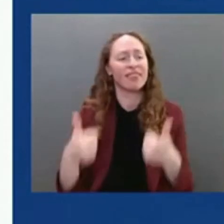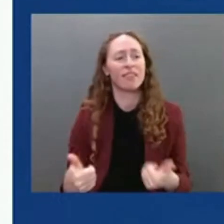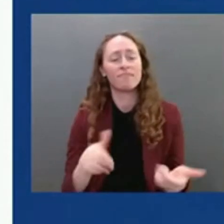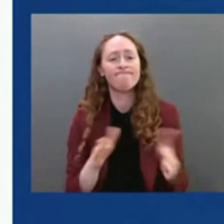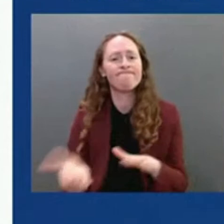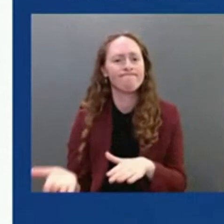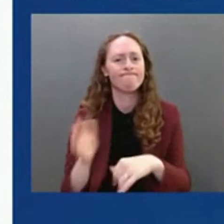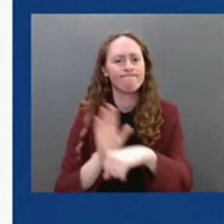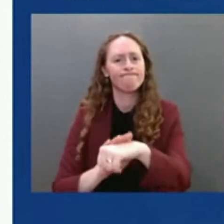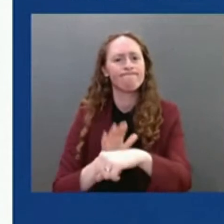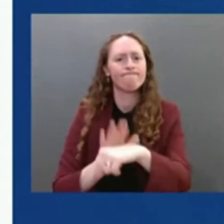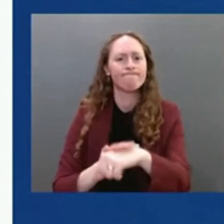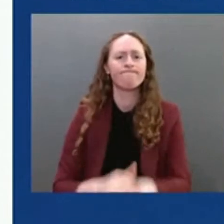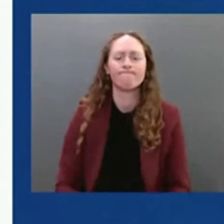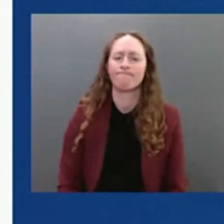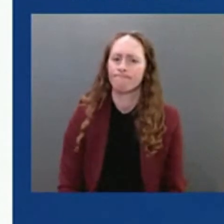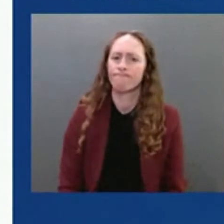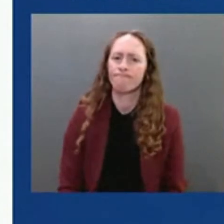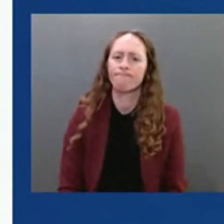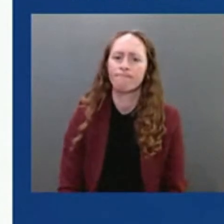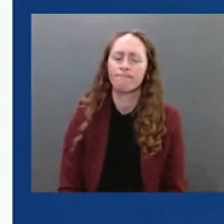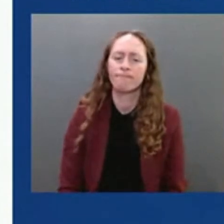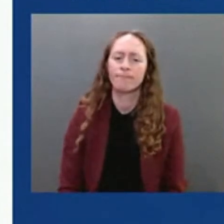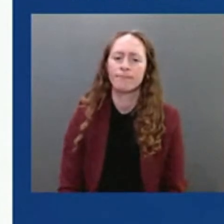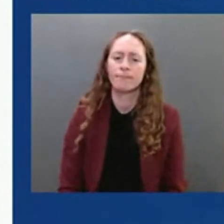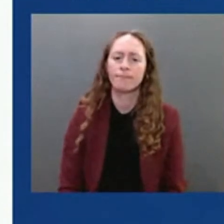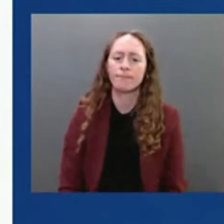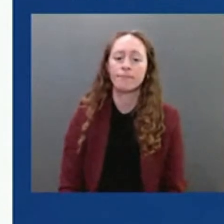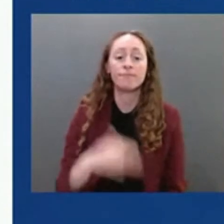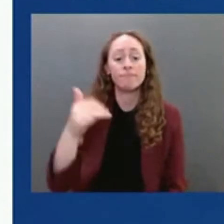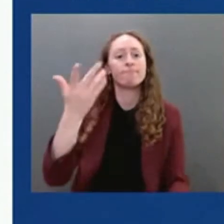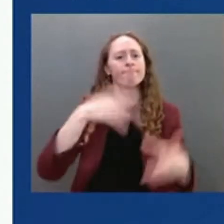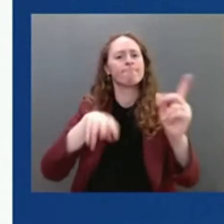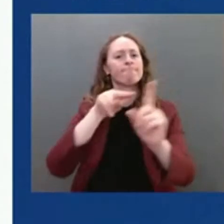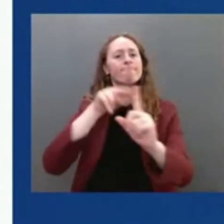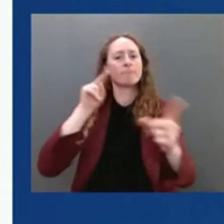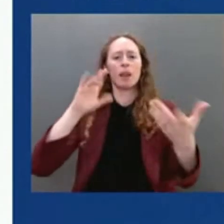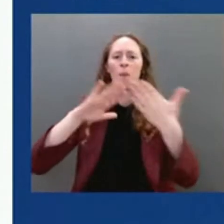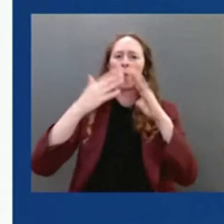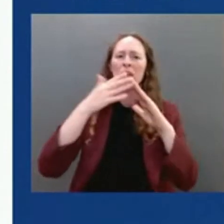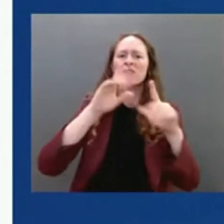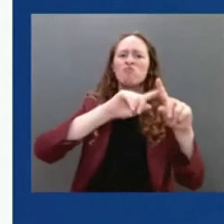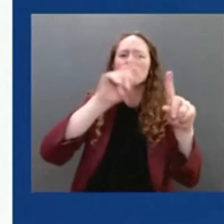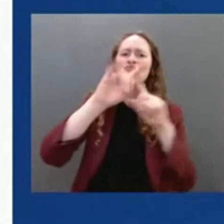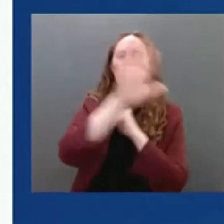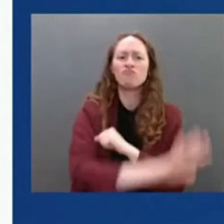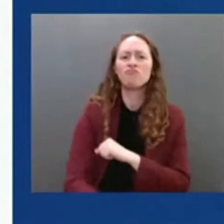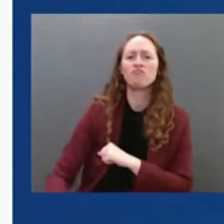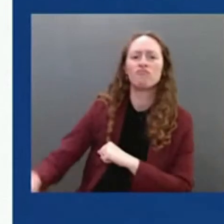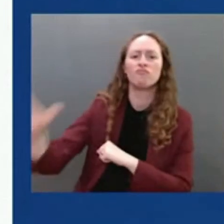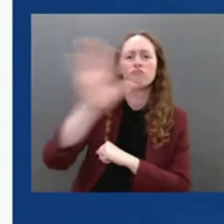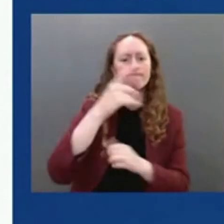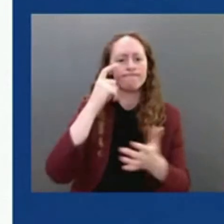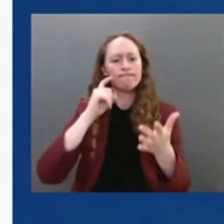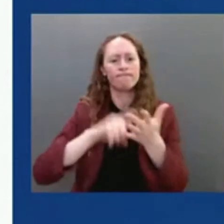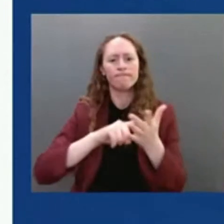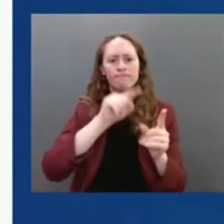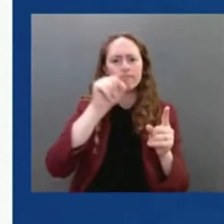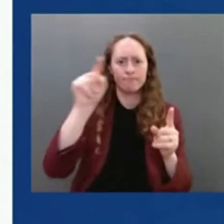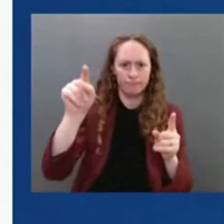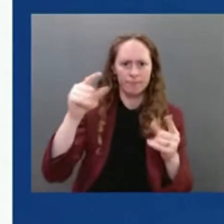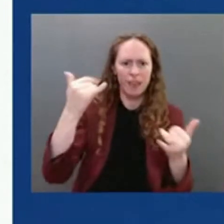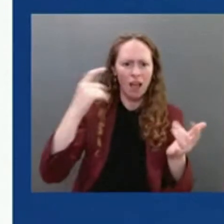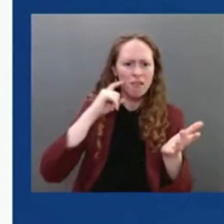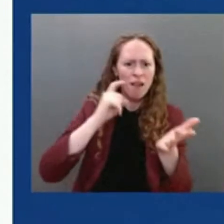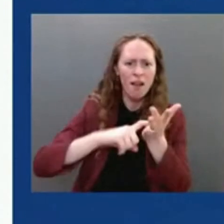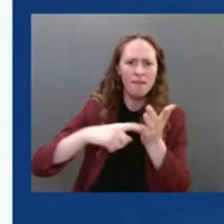and allows individuals and communities to take action to protect themselves and others based on their local level. They also allow